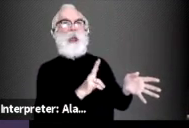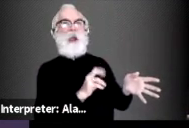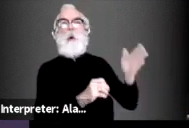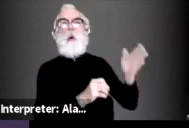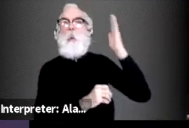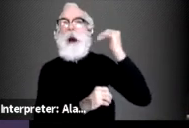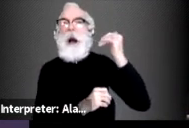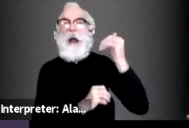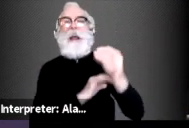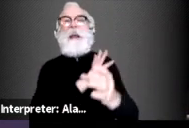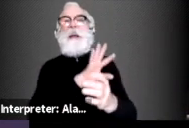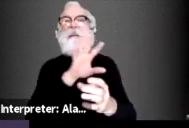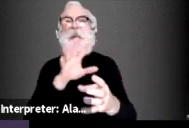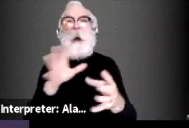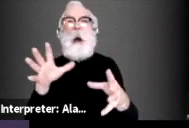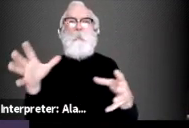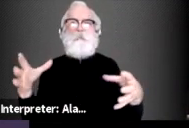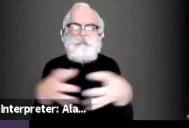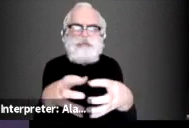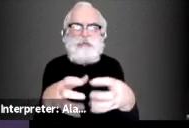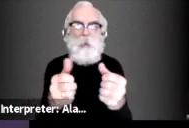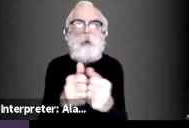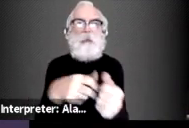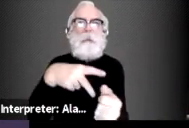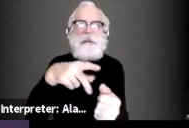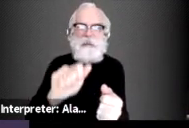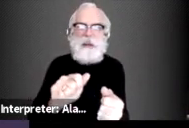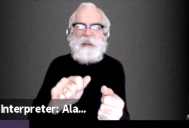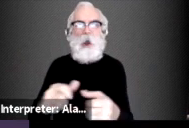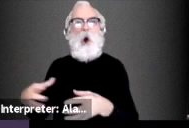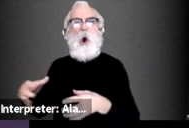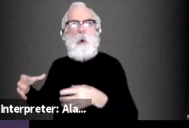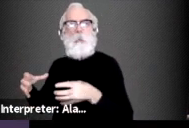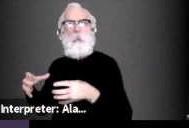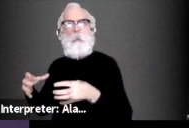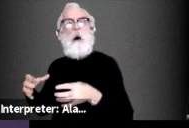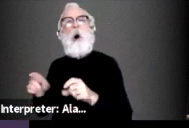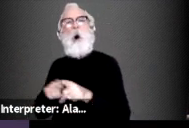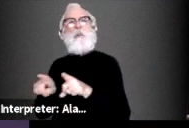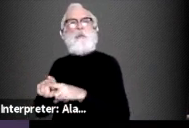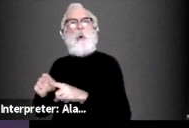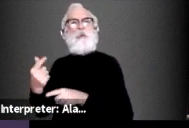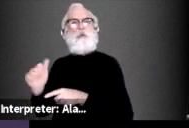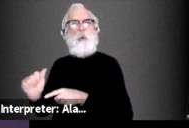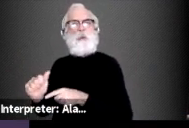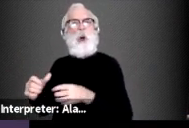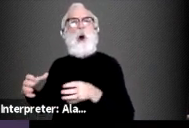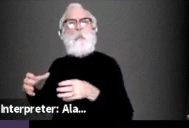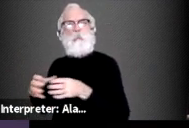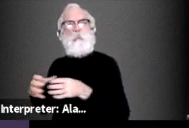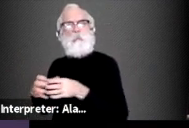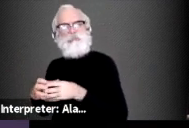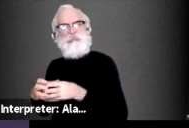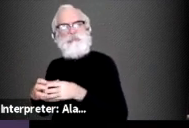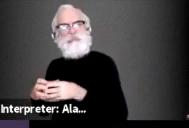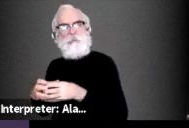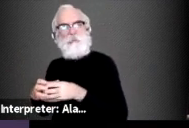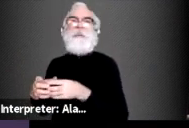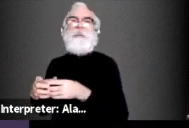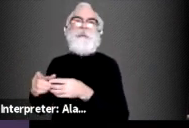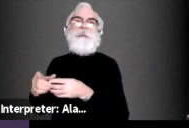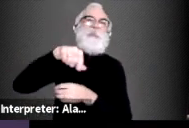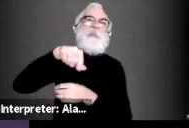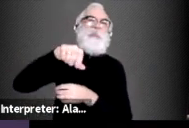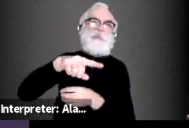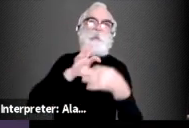and Georgia, as well as the British colonies further north in what is now Canada. There was a myth with roots in the